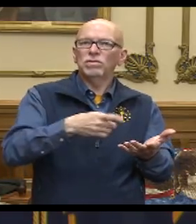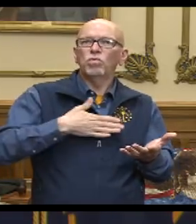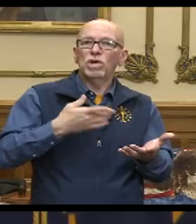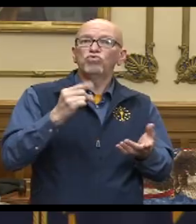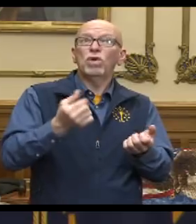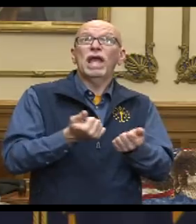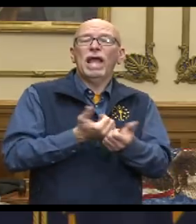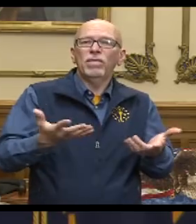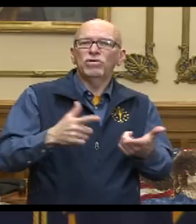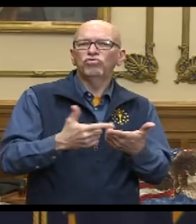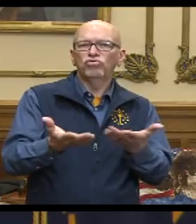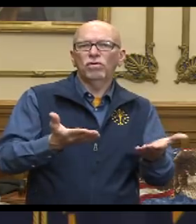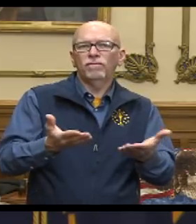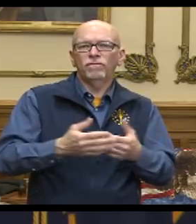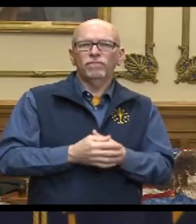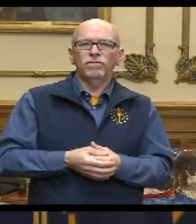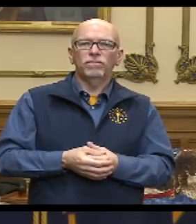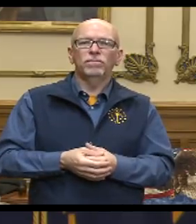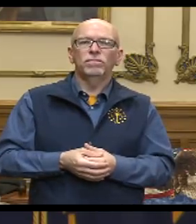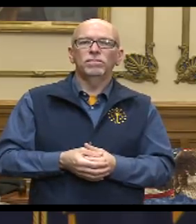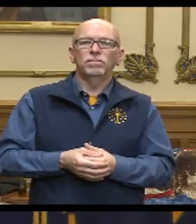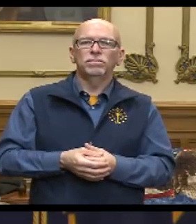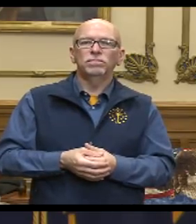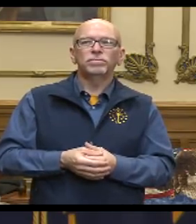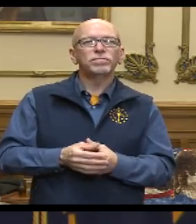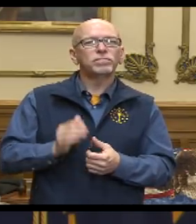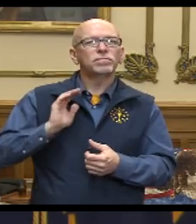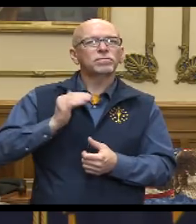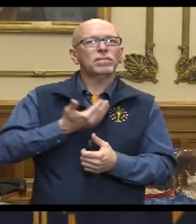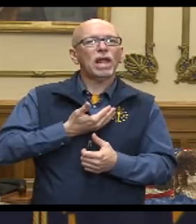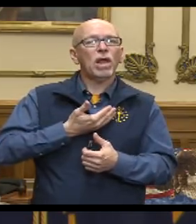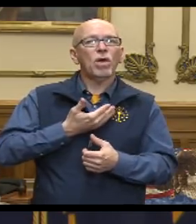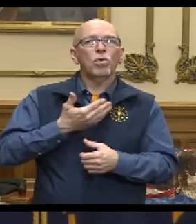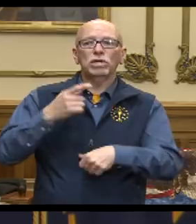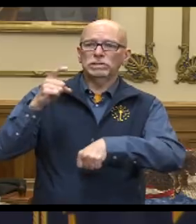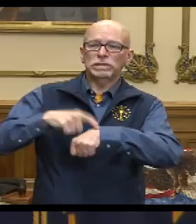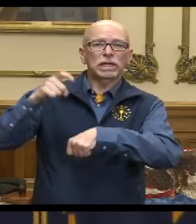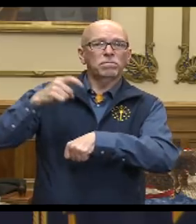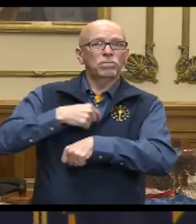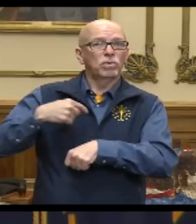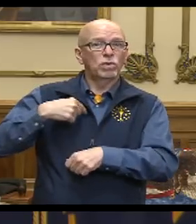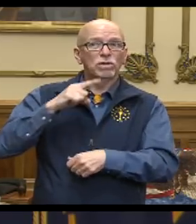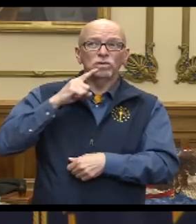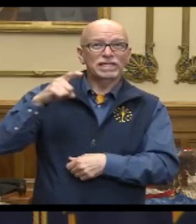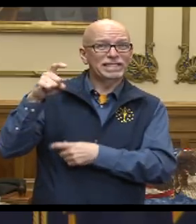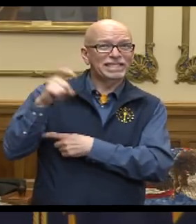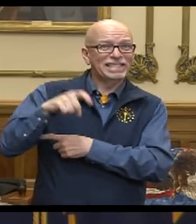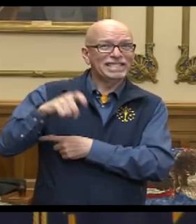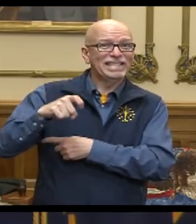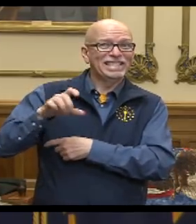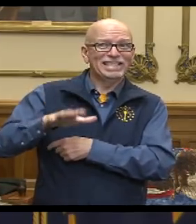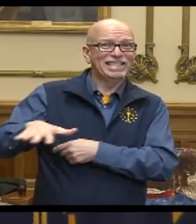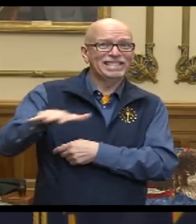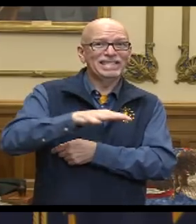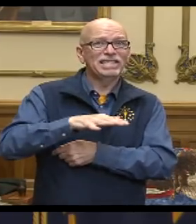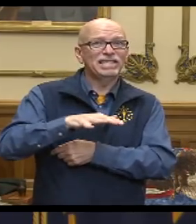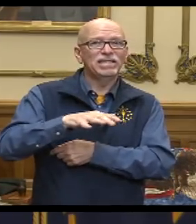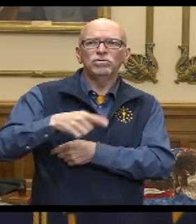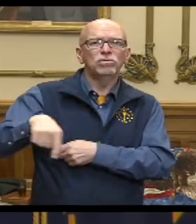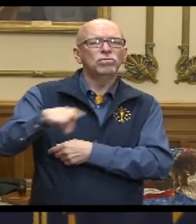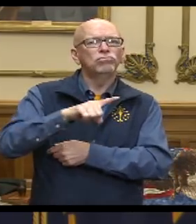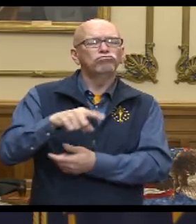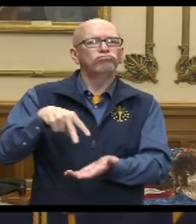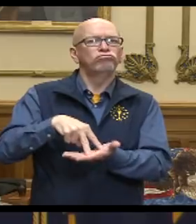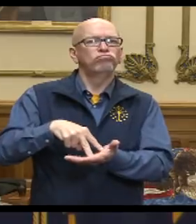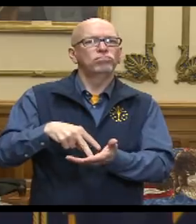to be of service. In our greatest hour of need, you all are there